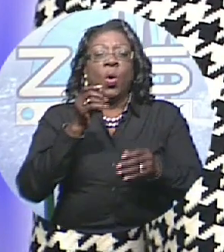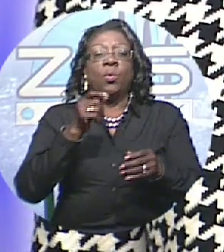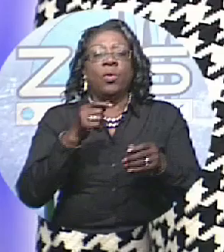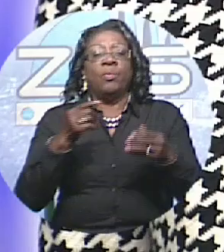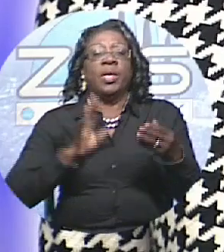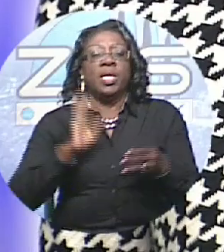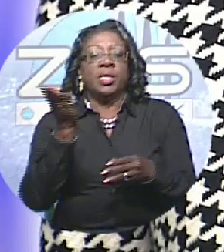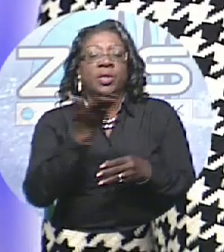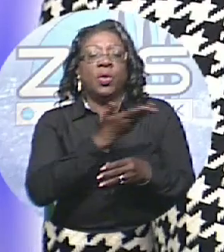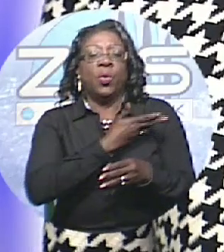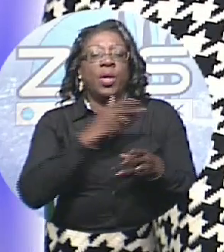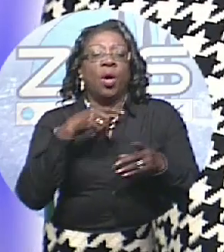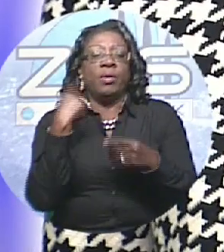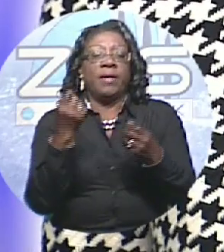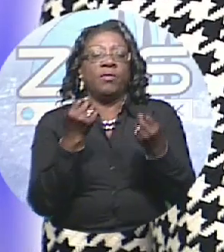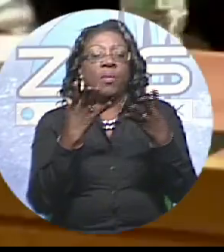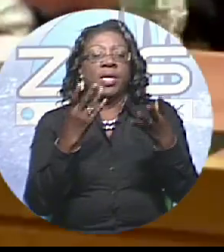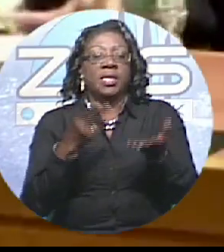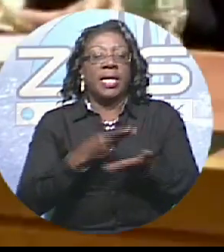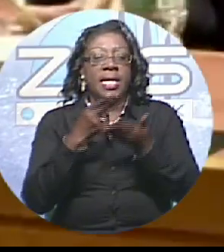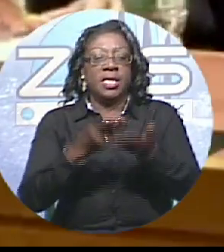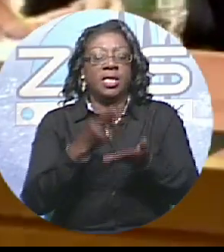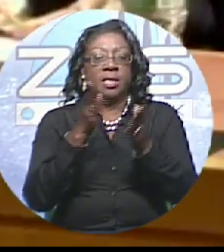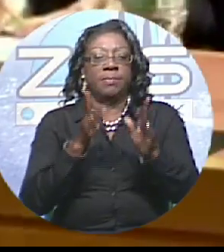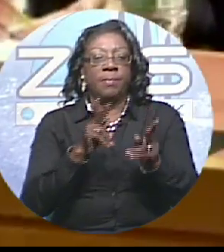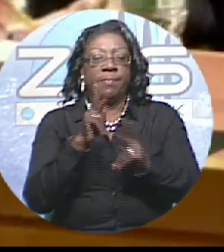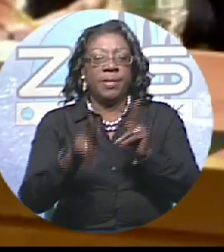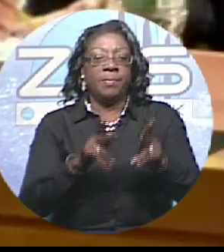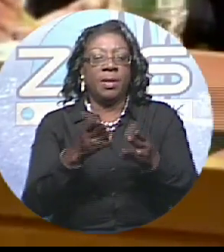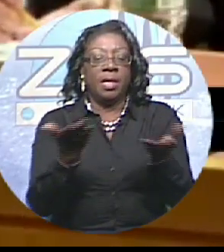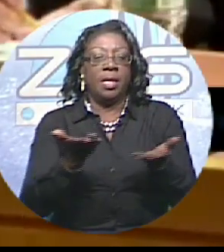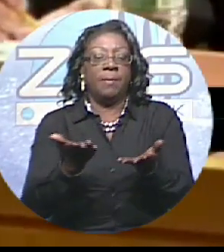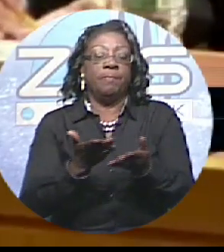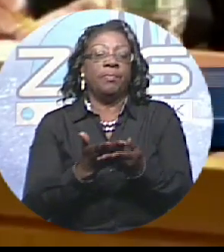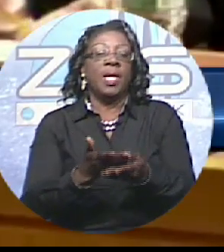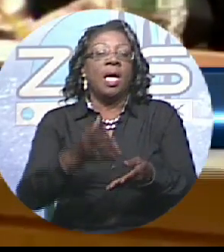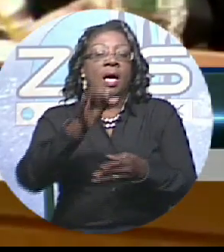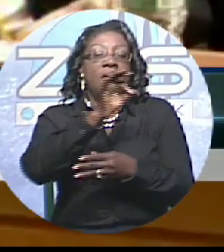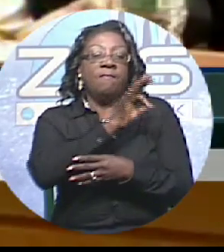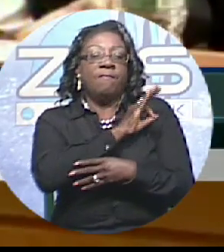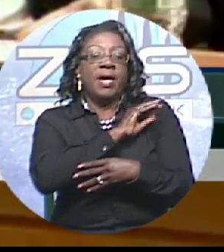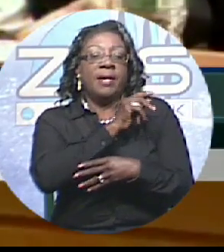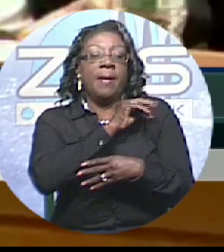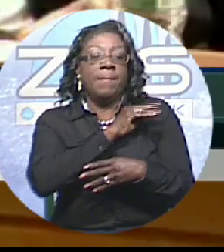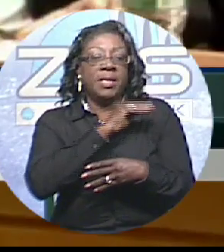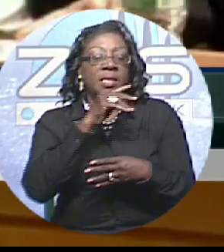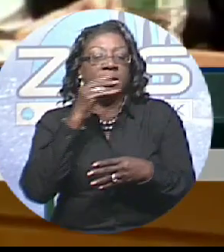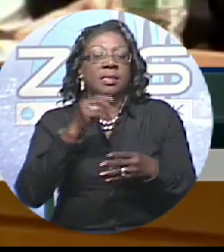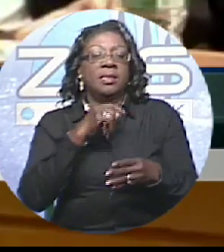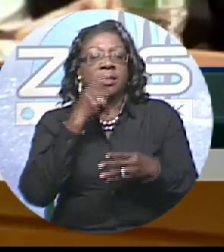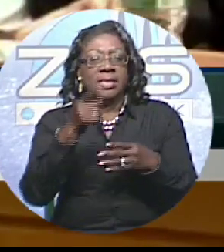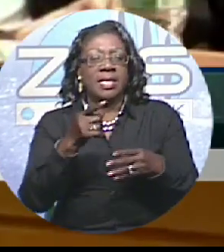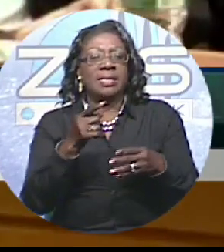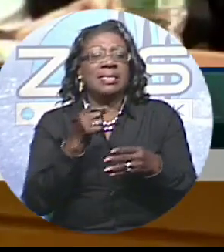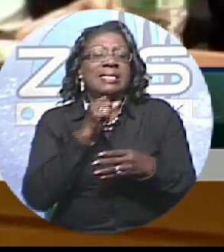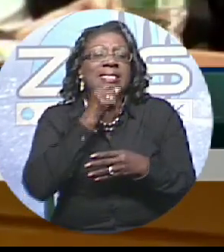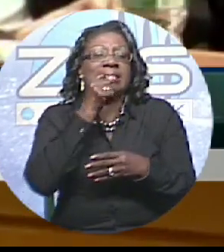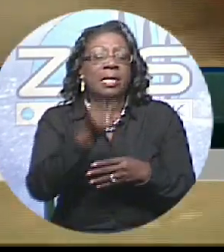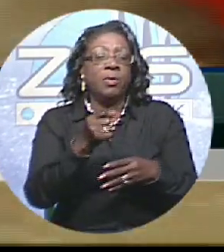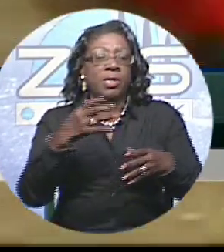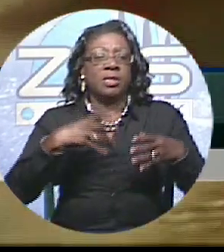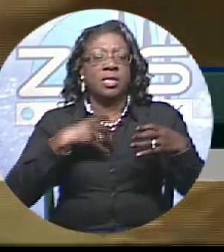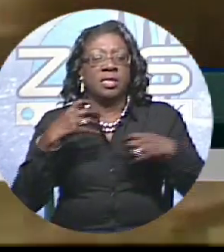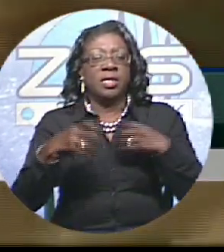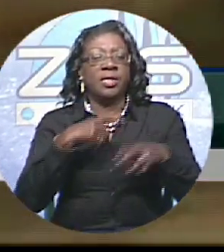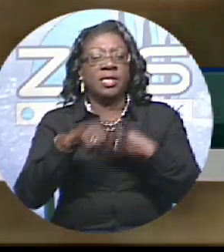an illegal migration problem. Foreign Affairs Minister Fred Mitchell expressing serious concern about